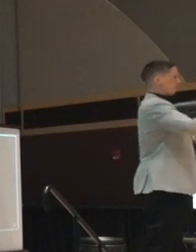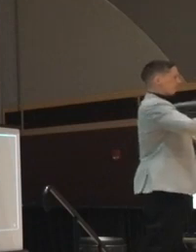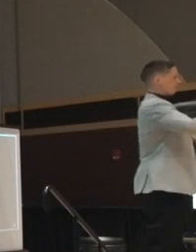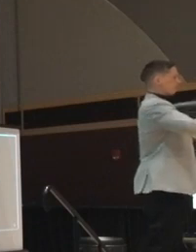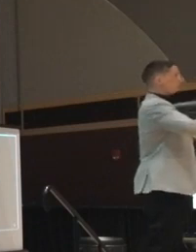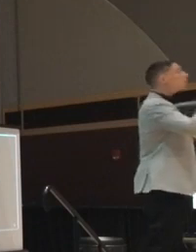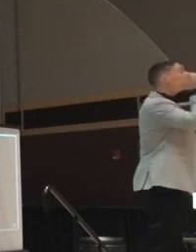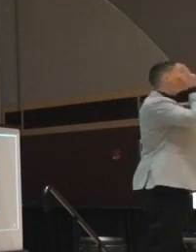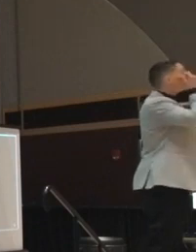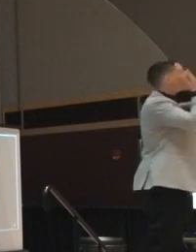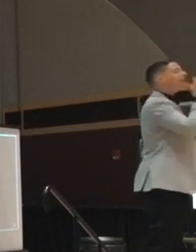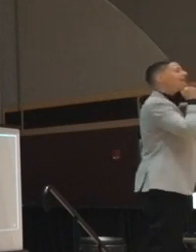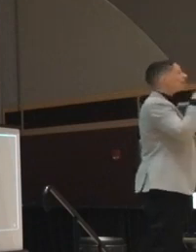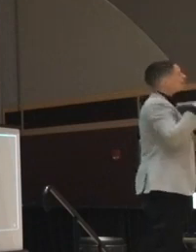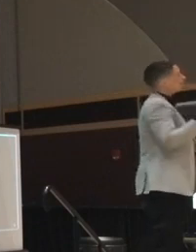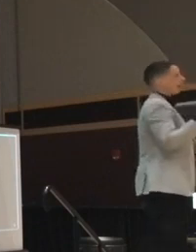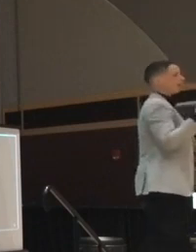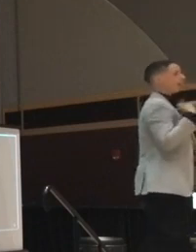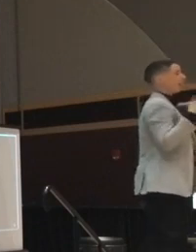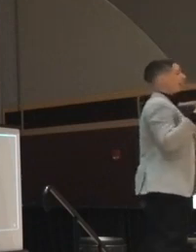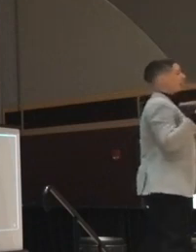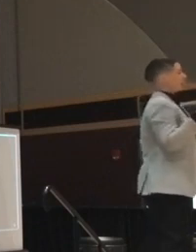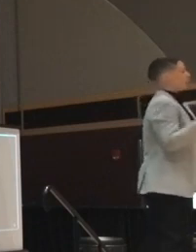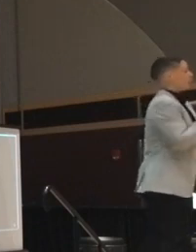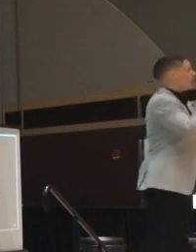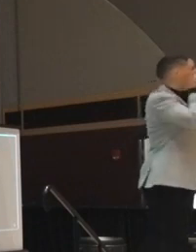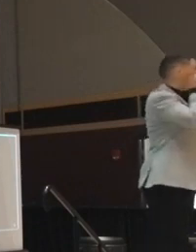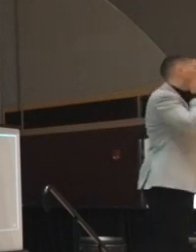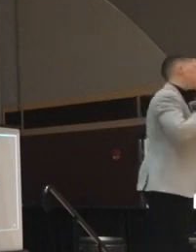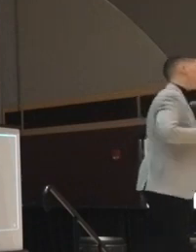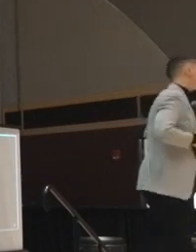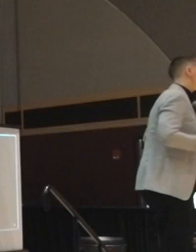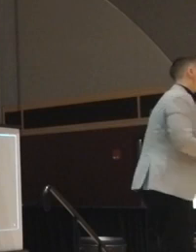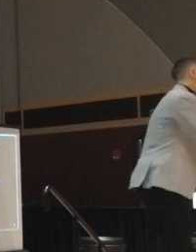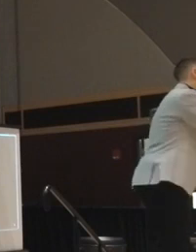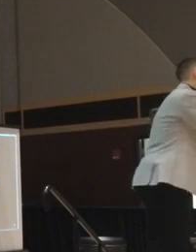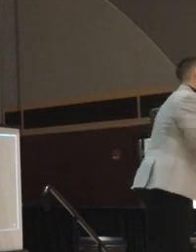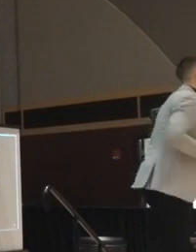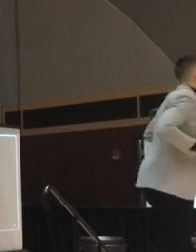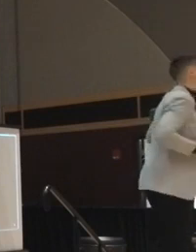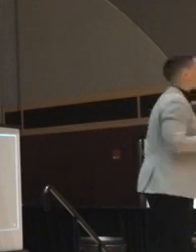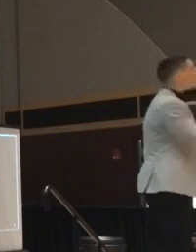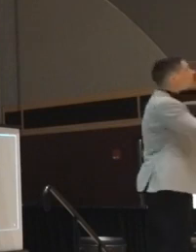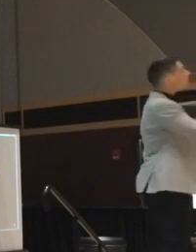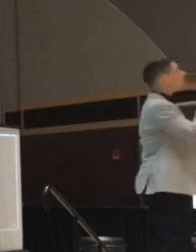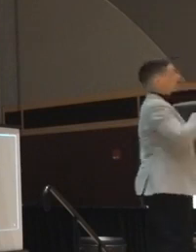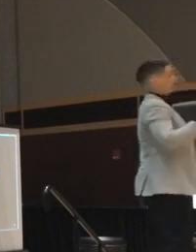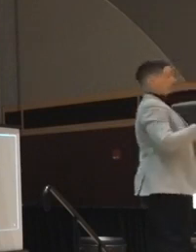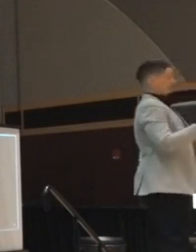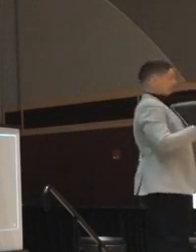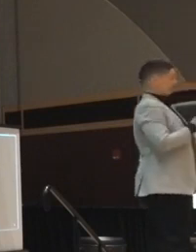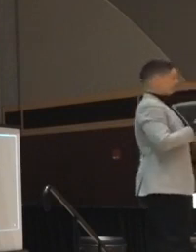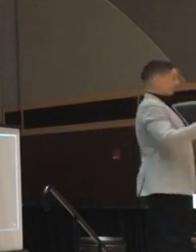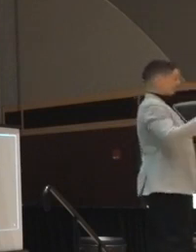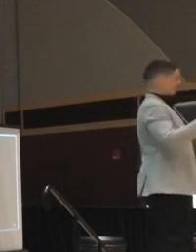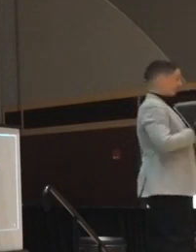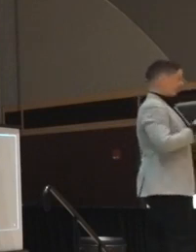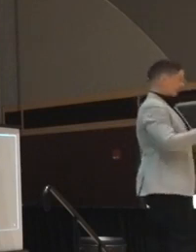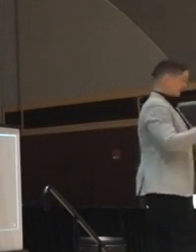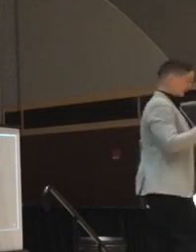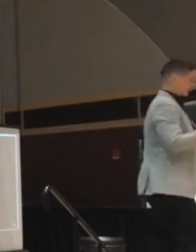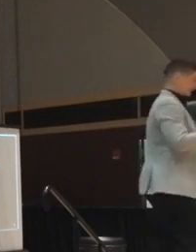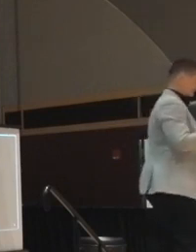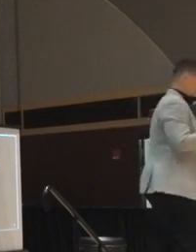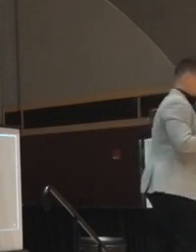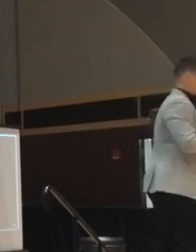course, they did not let me get anywhere near the new phones. I didn't see anything like that. Ski lifts, we don't make